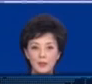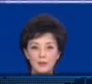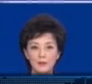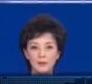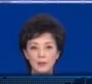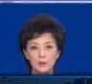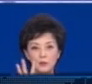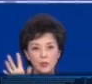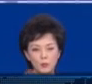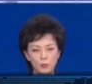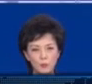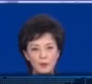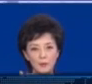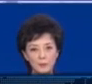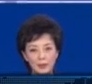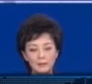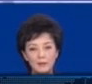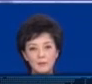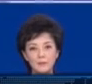And we have